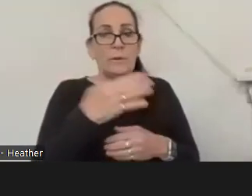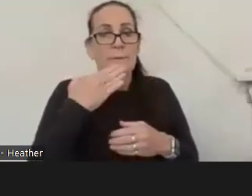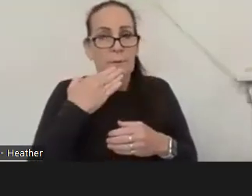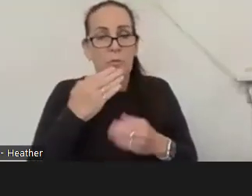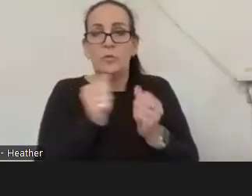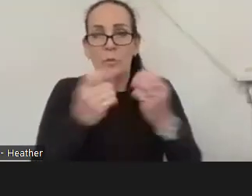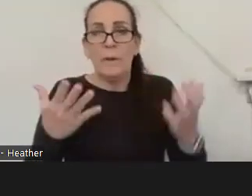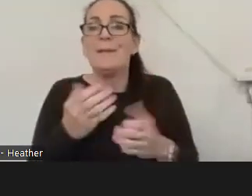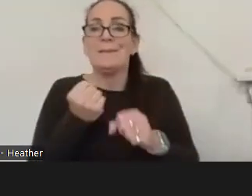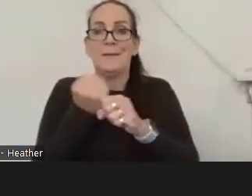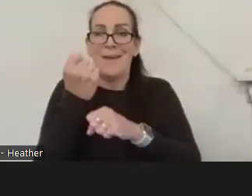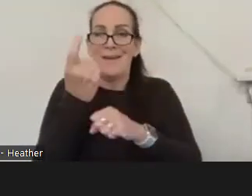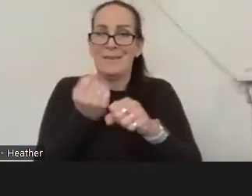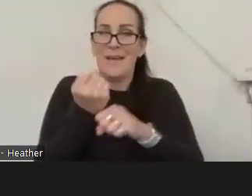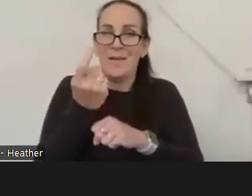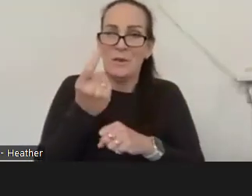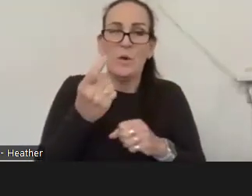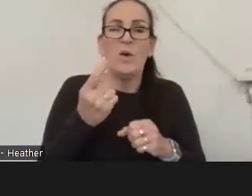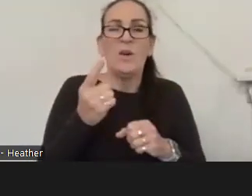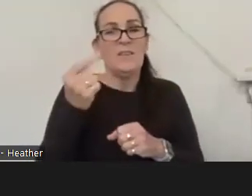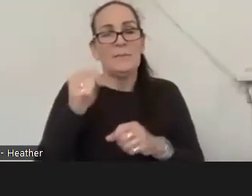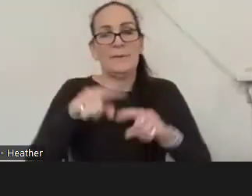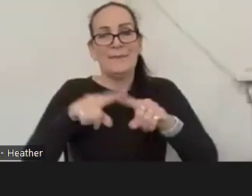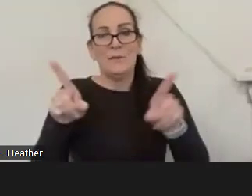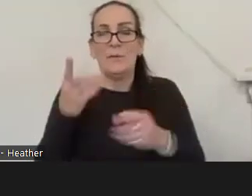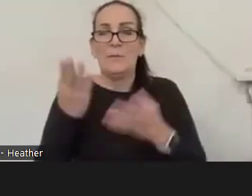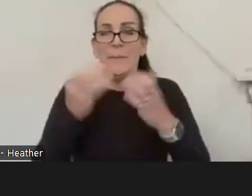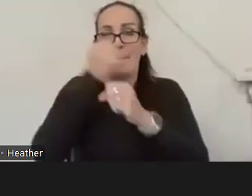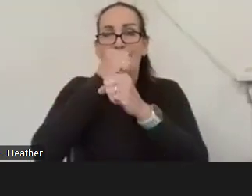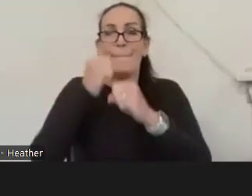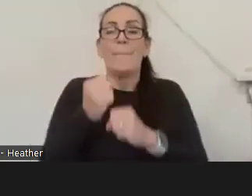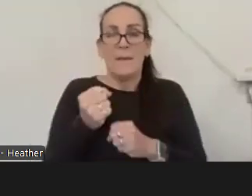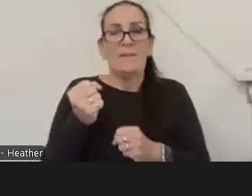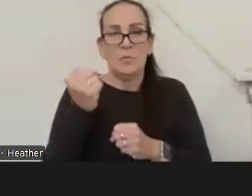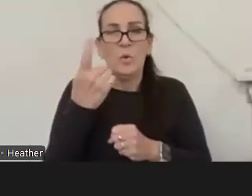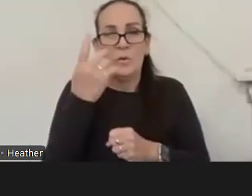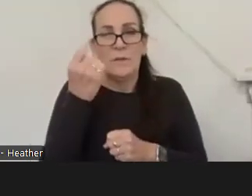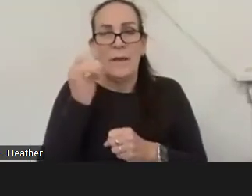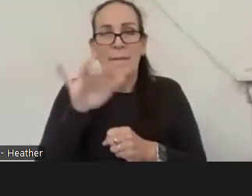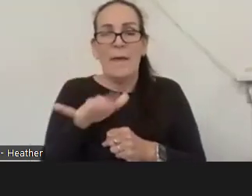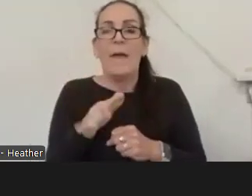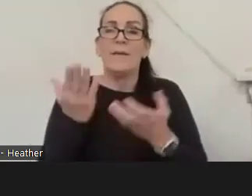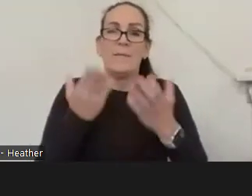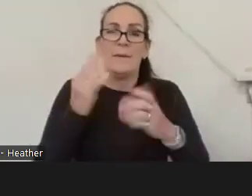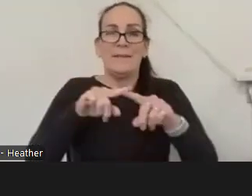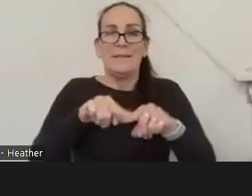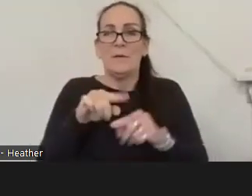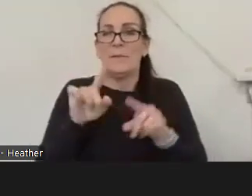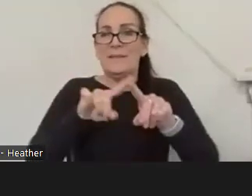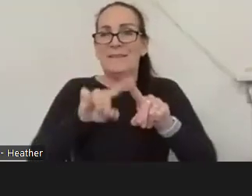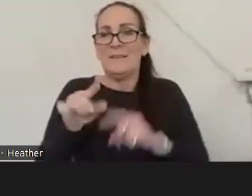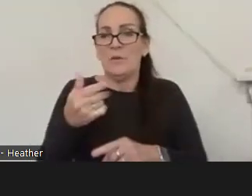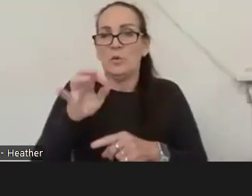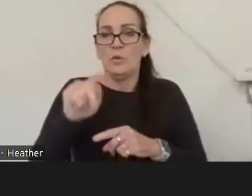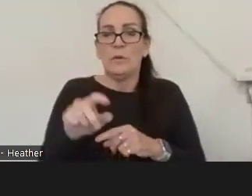every fiscal year is a little bit different. As you might imagine, it really depends upon what grants are coming in, how fruitful